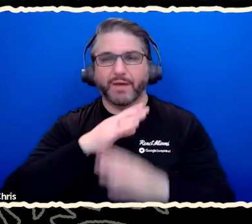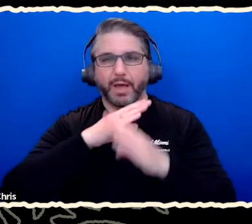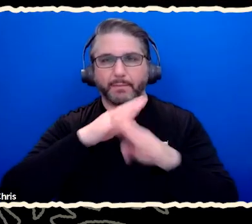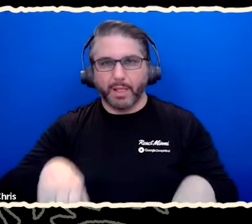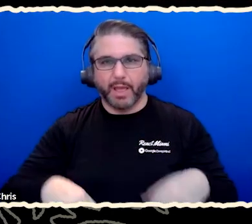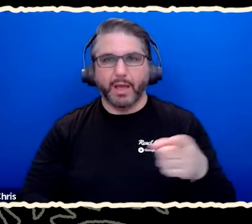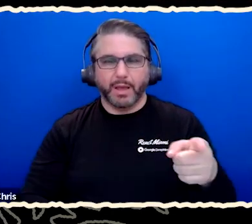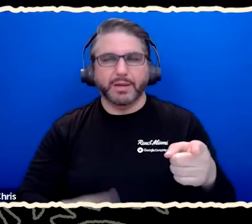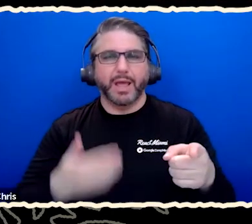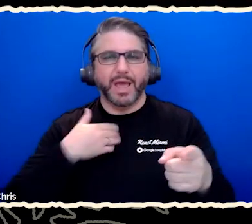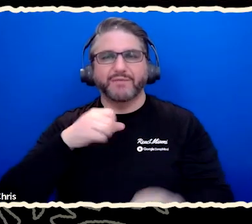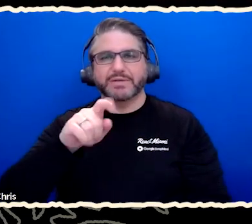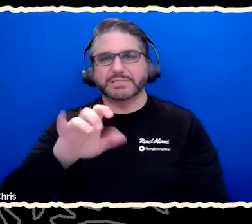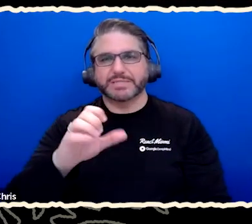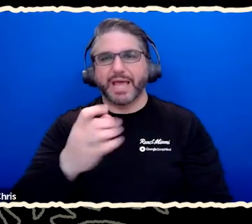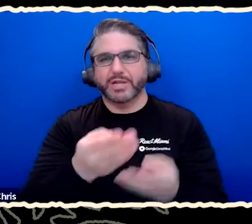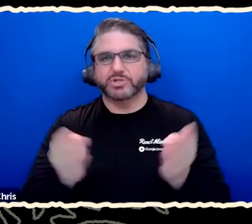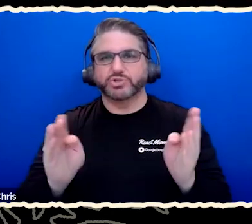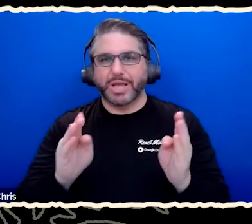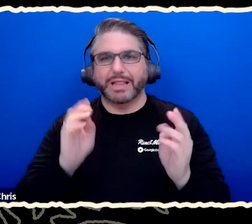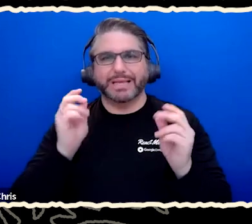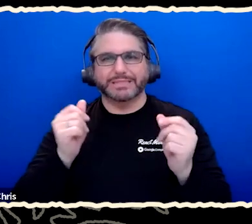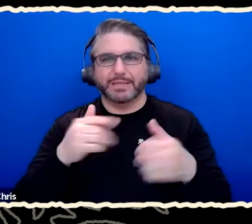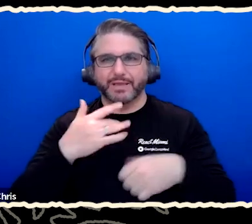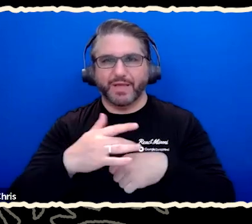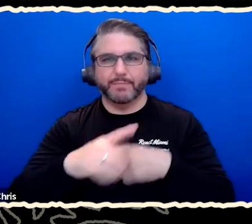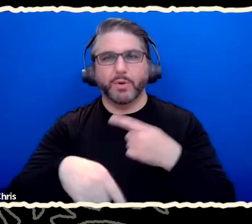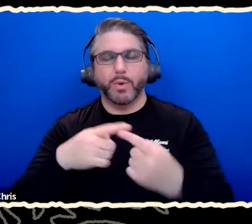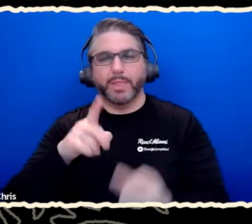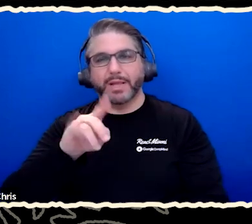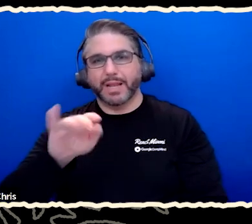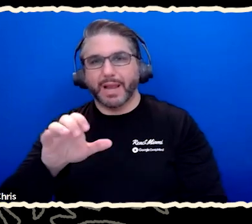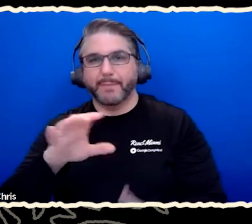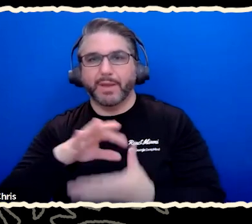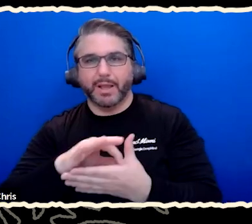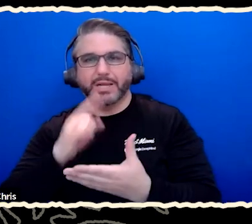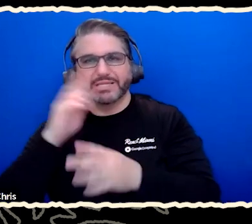this static shell instantly available while the dynamic content streams in.